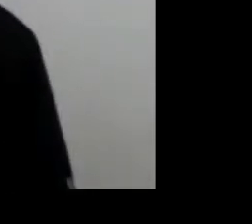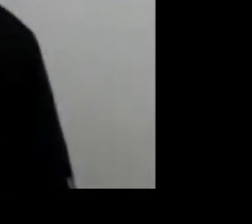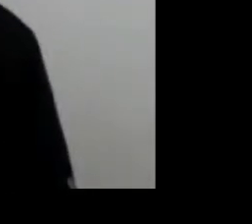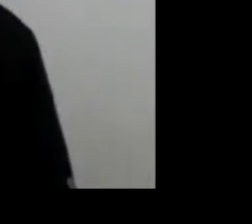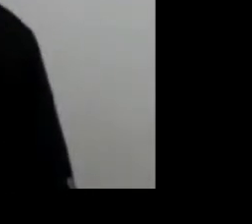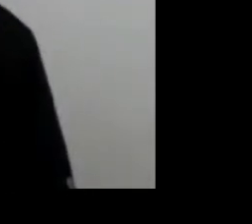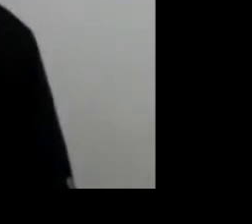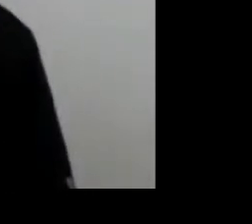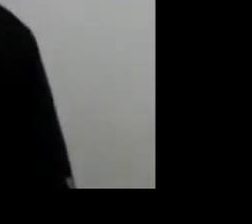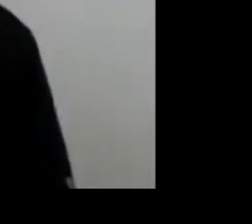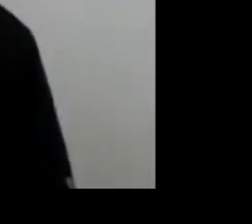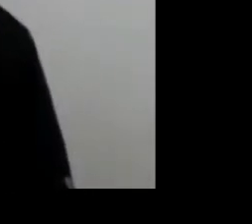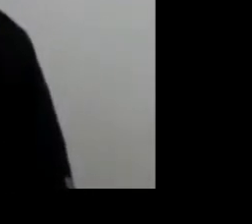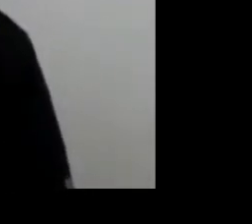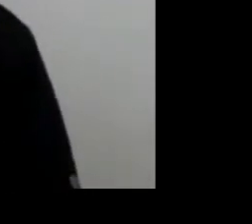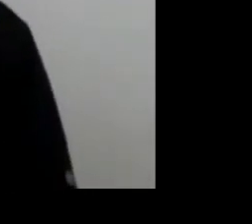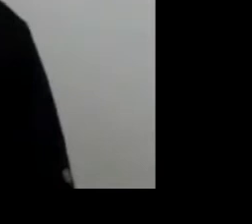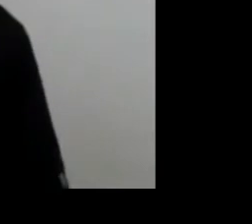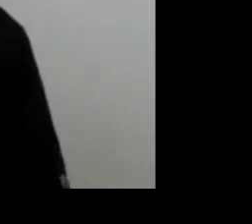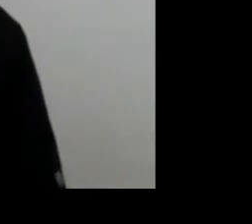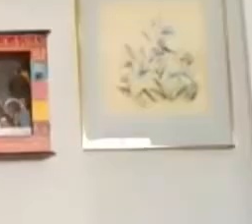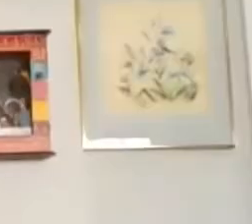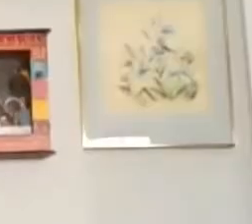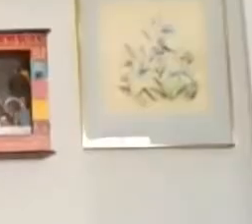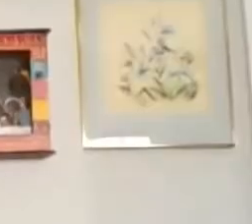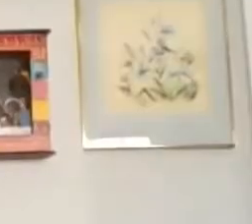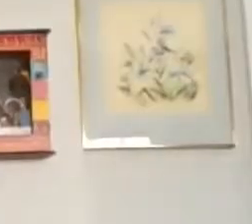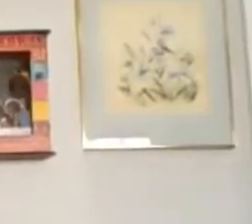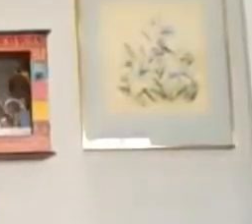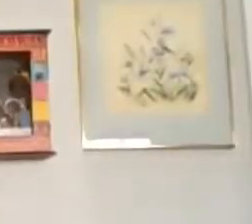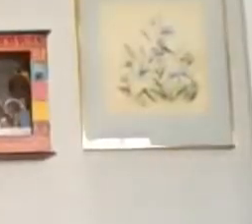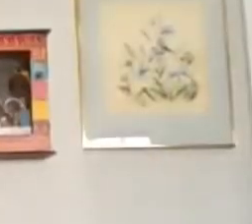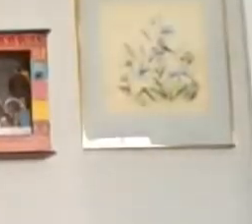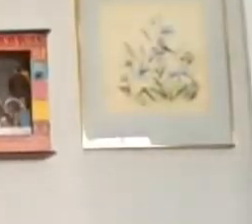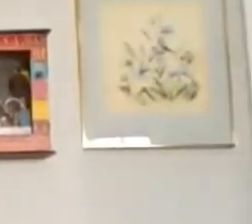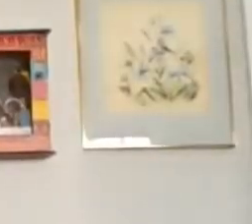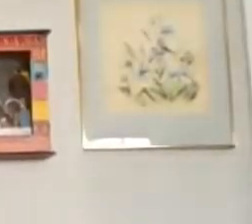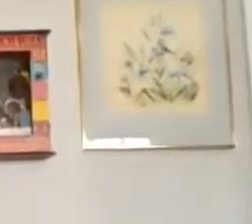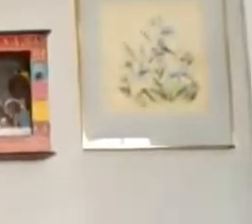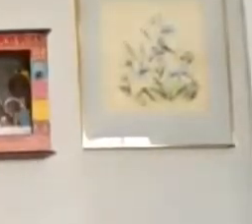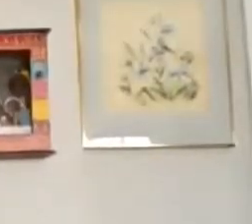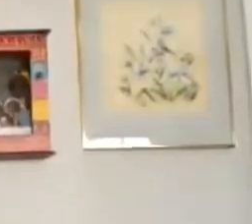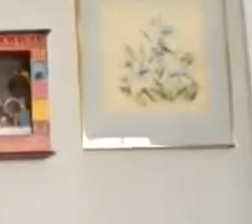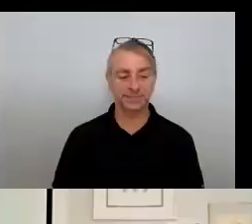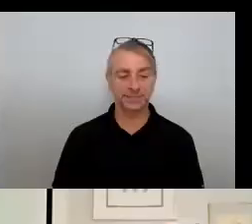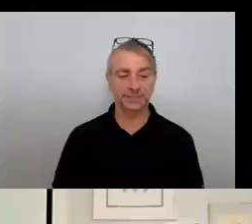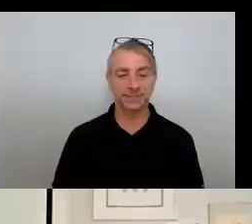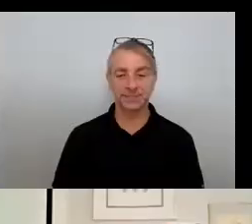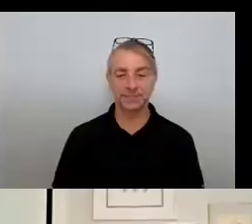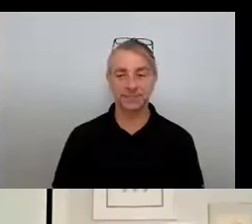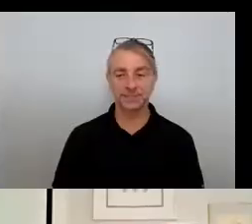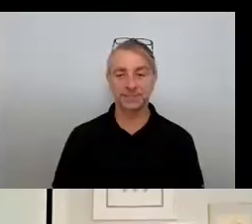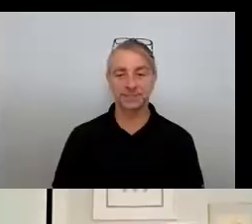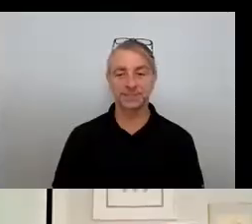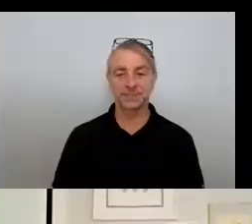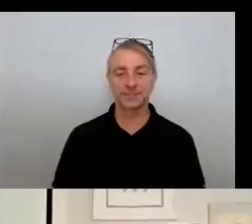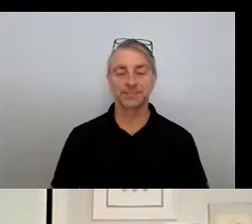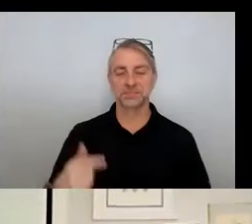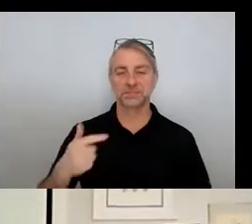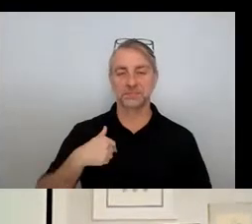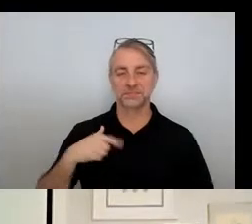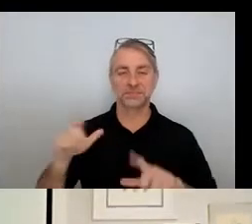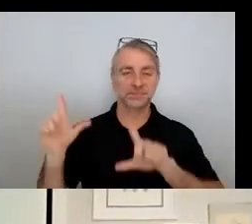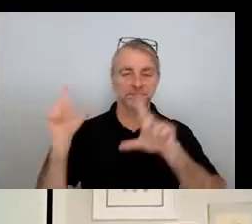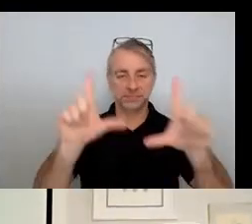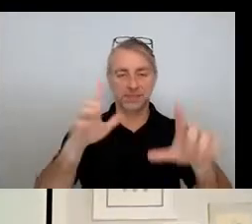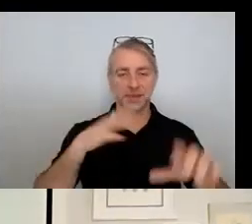Hi, everyone. Let me get my presentation going here, and we'll get started.